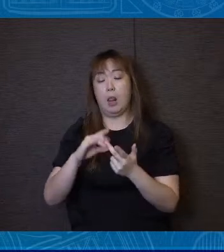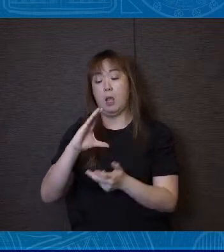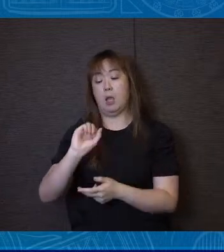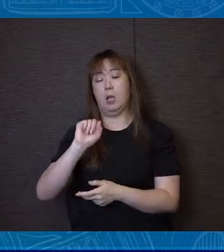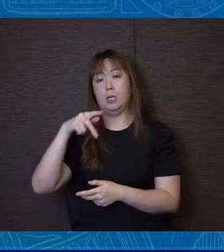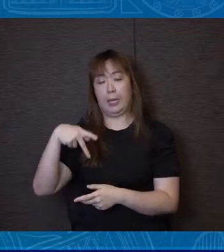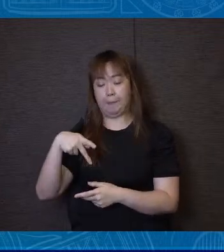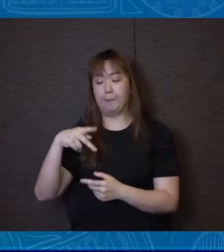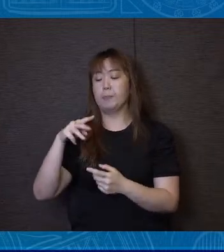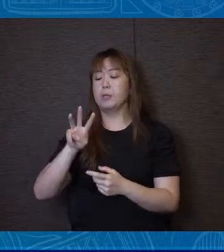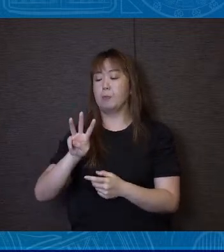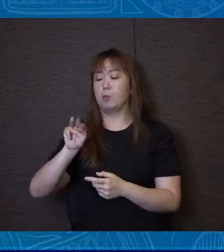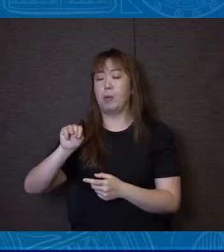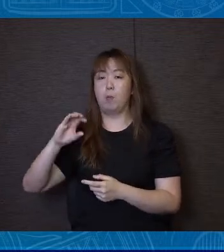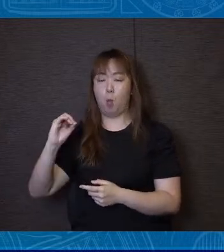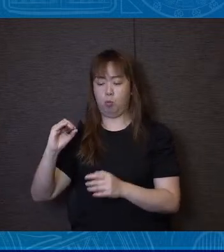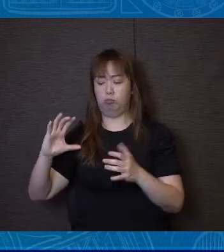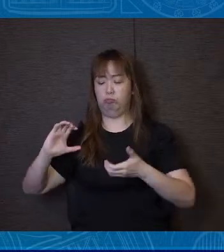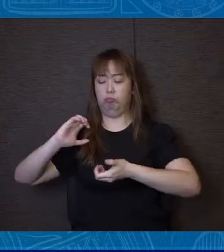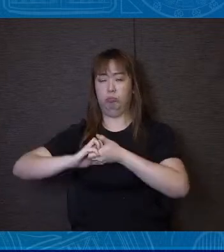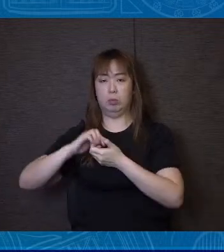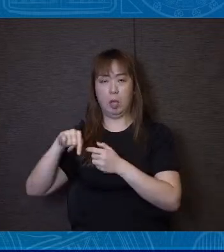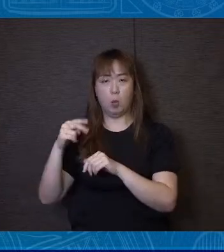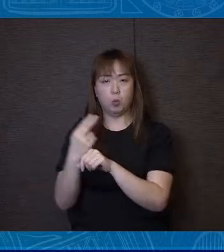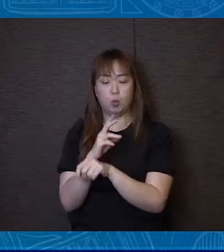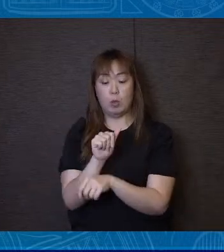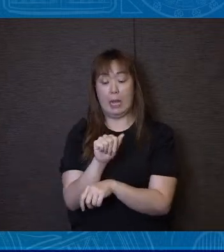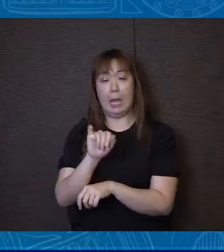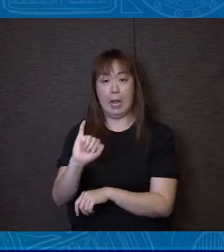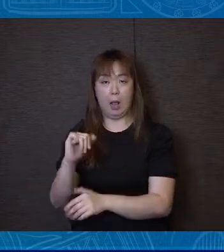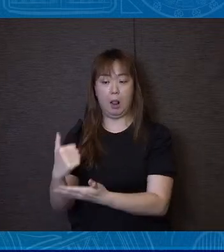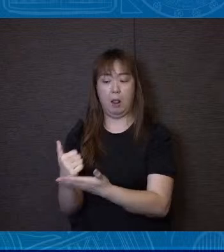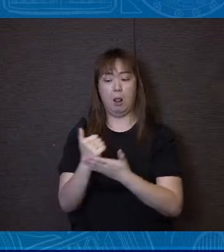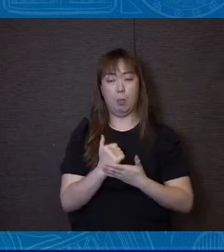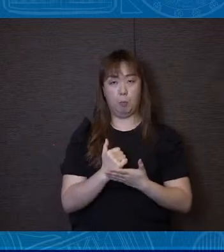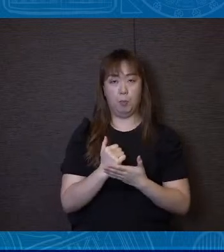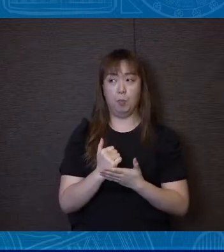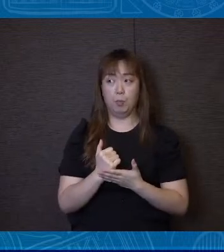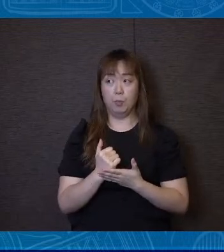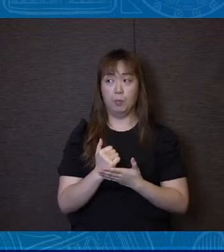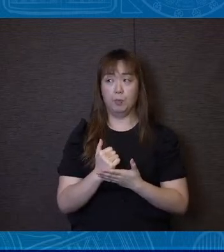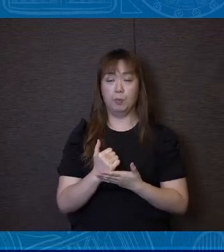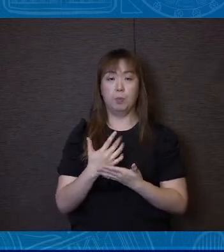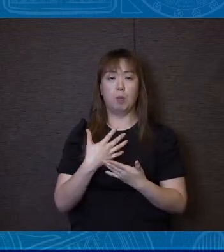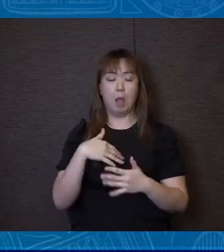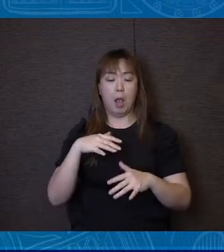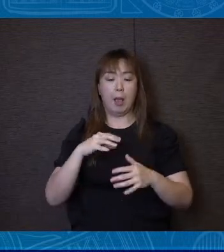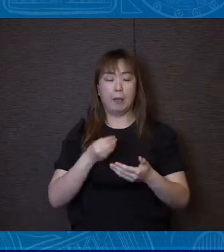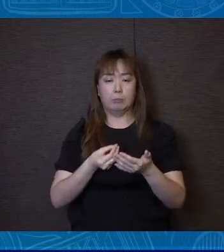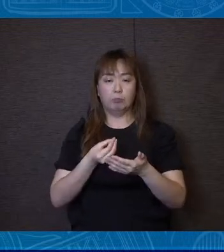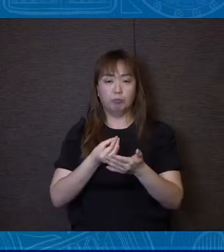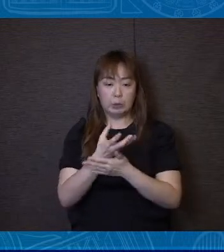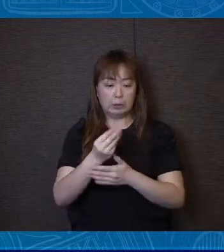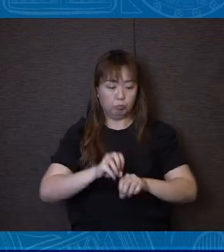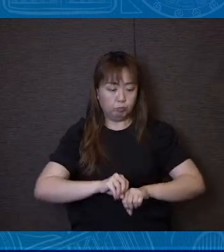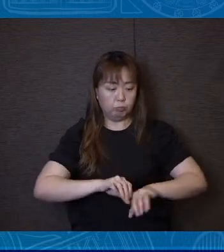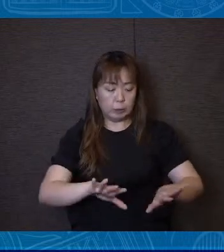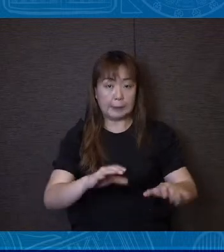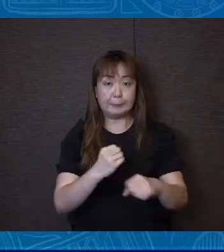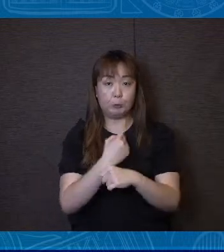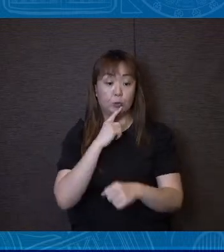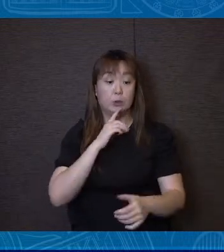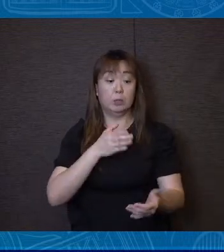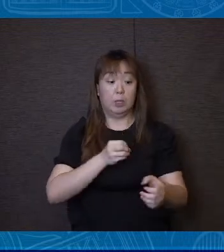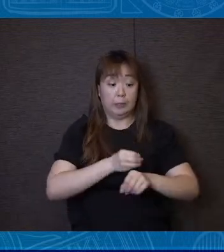with the WMO, we're looking at how we can use AI to help us, those who are sending the messages, on quality assurance,